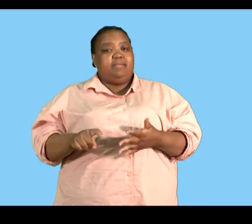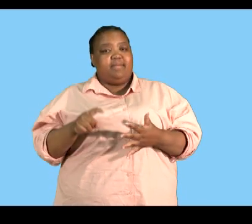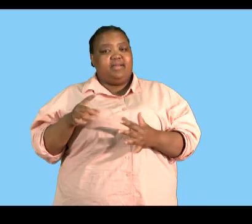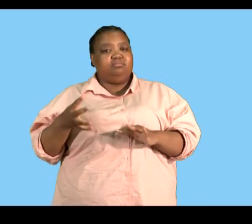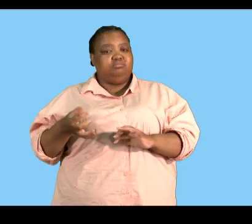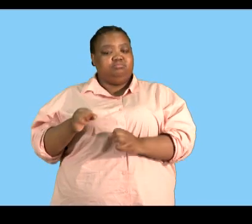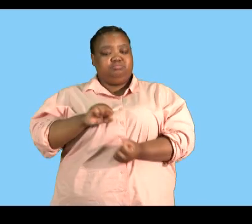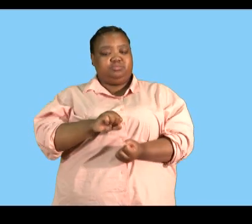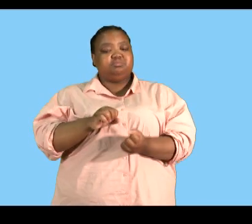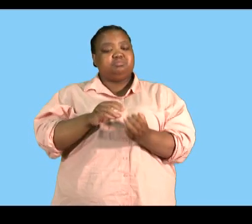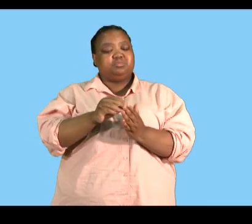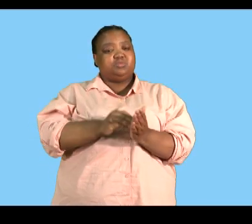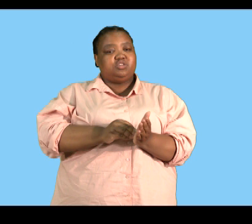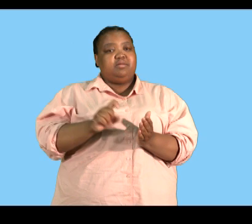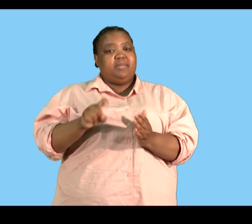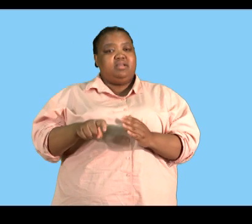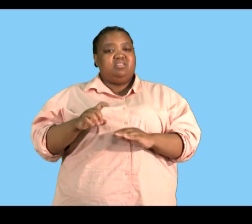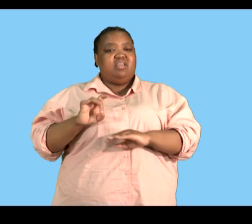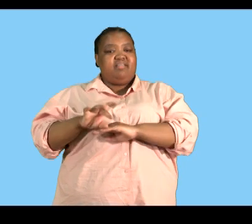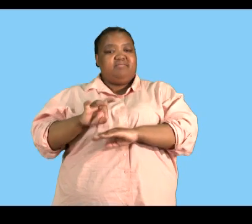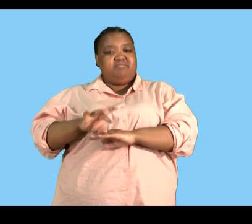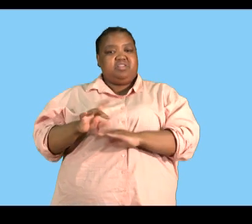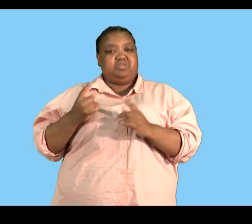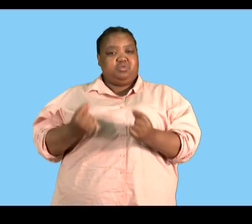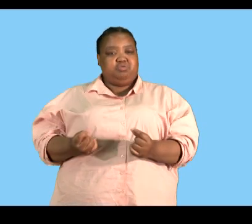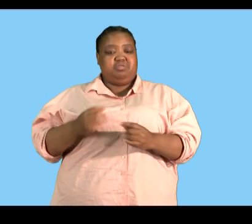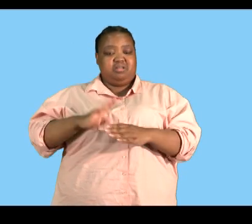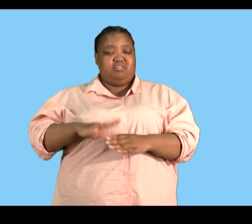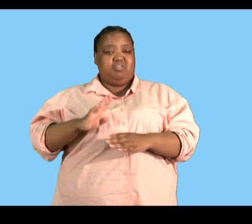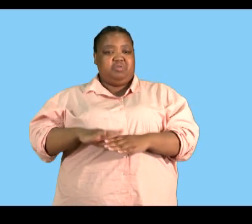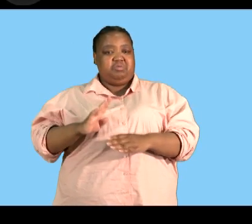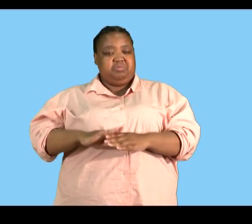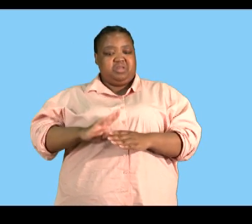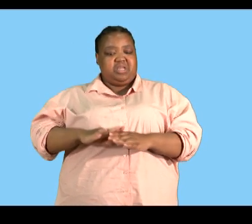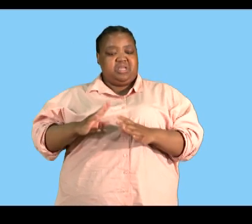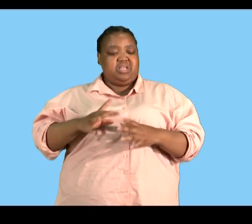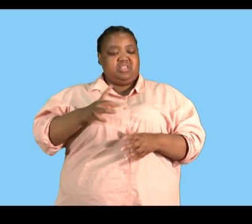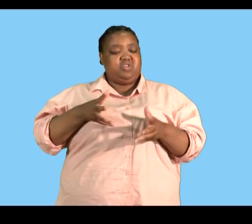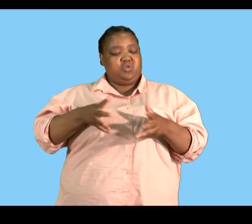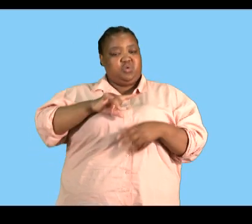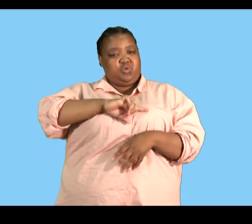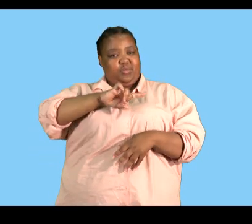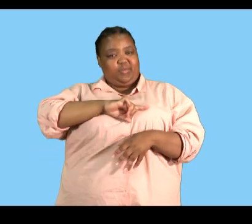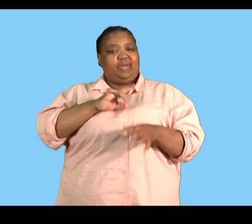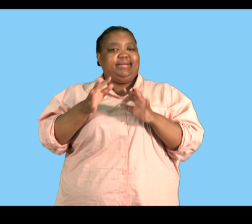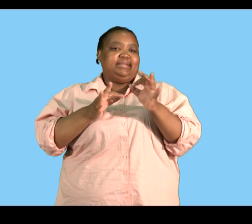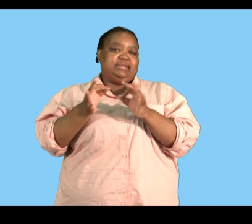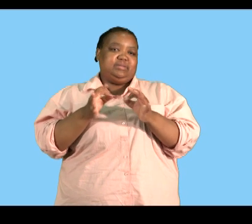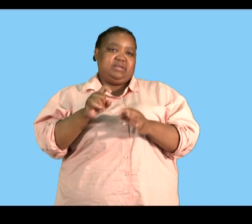give advice, give a reason, and the cause or the effect on that given